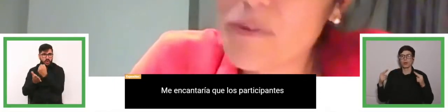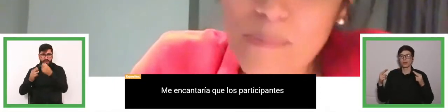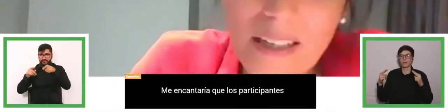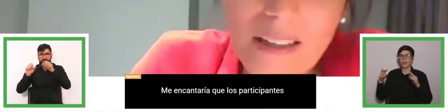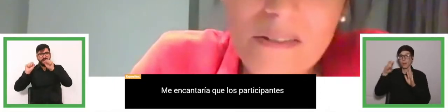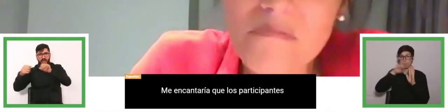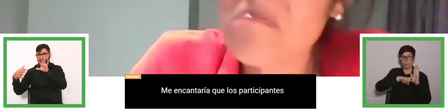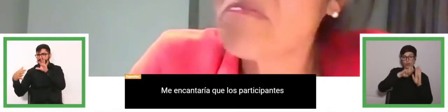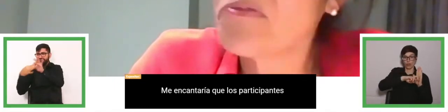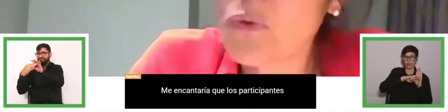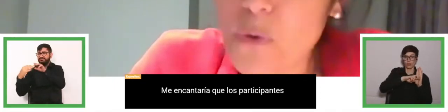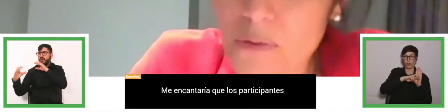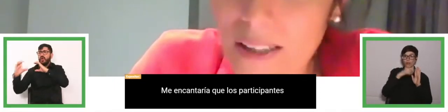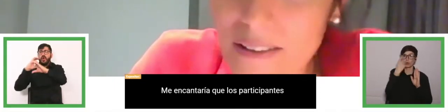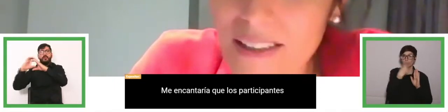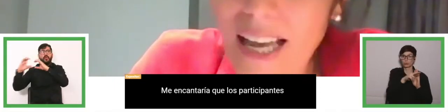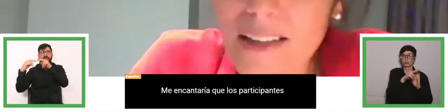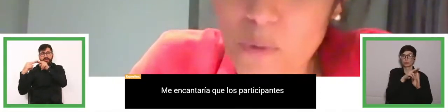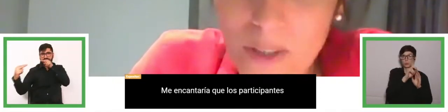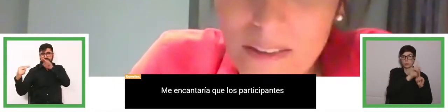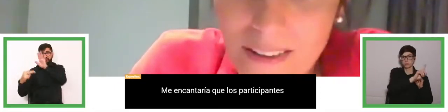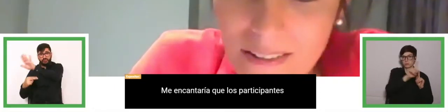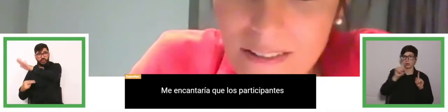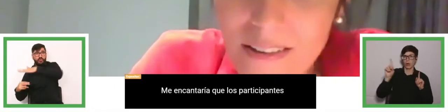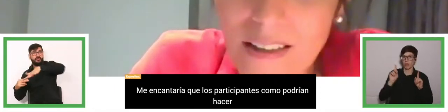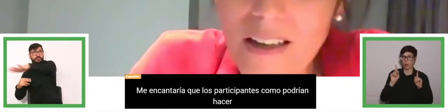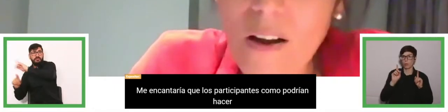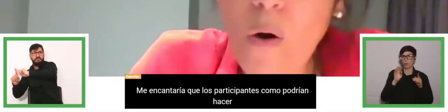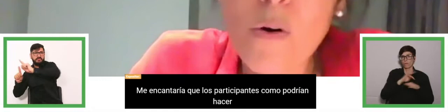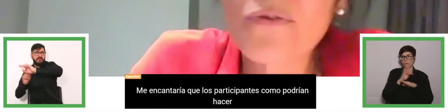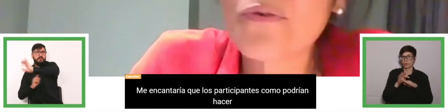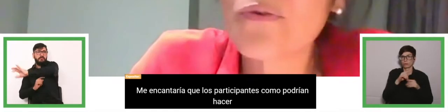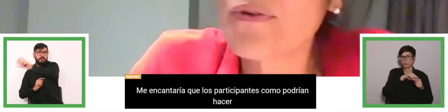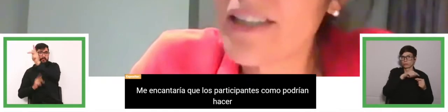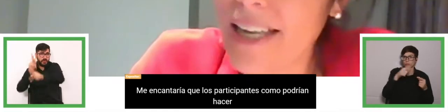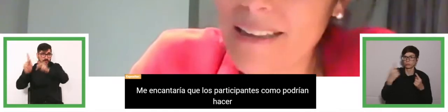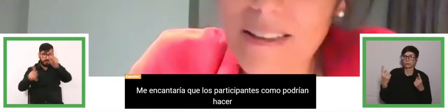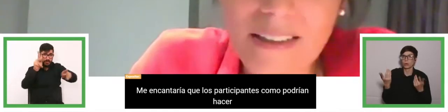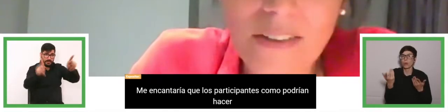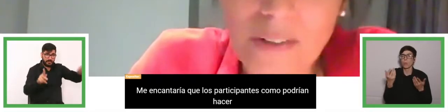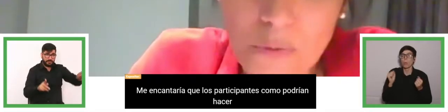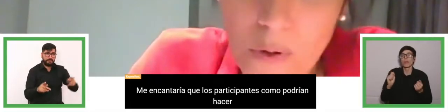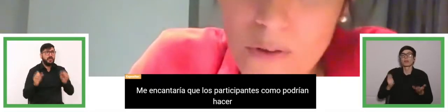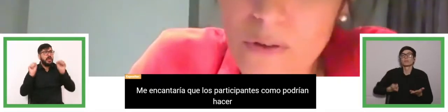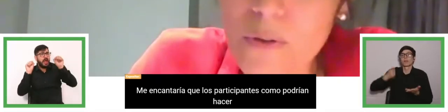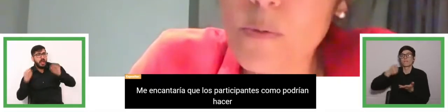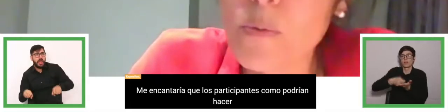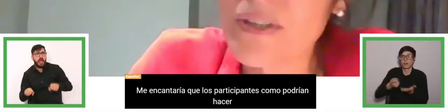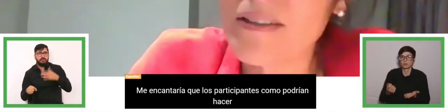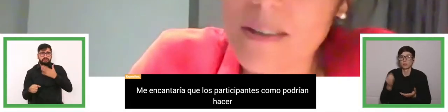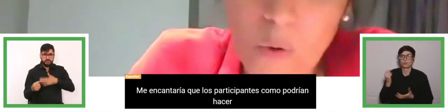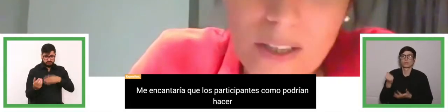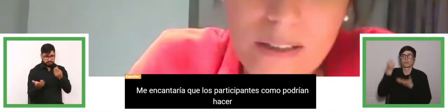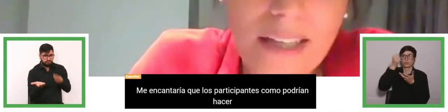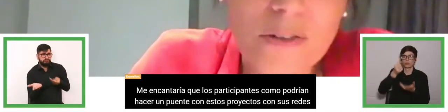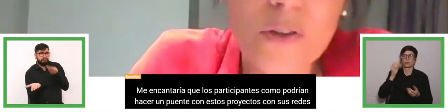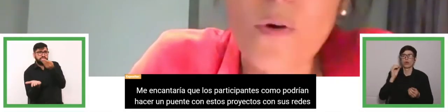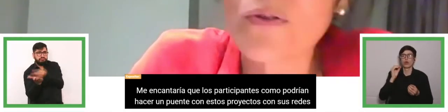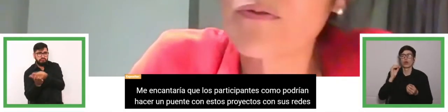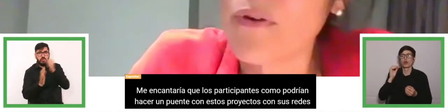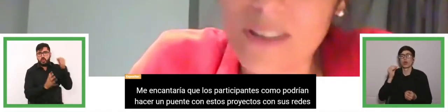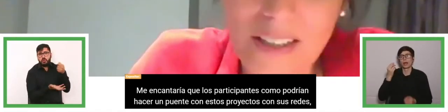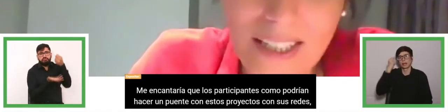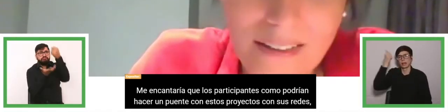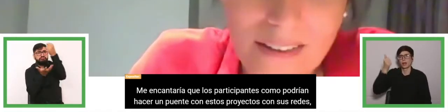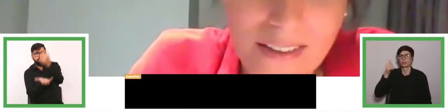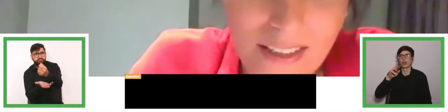It might be through funding, as we did, or through creating network with the local